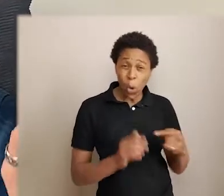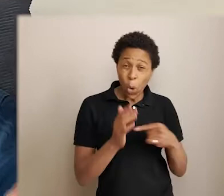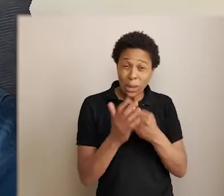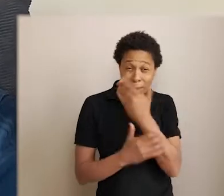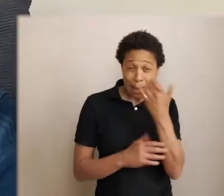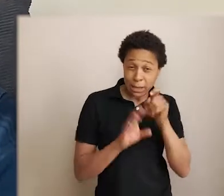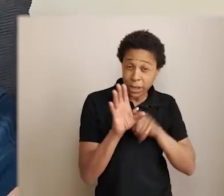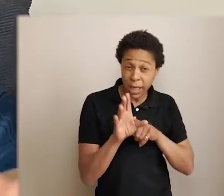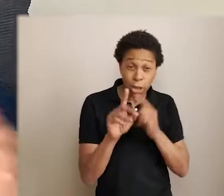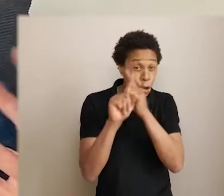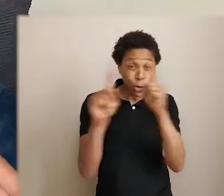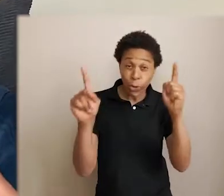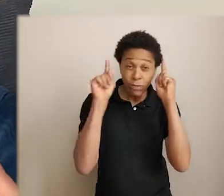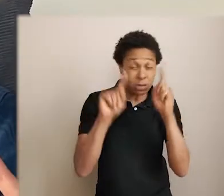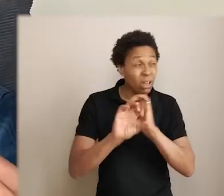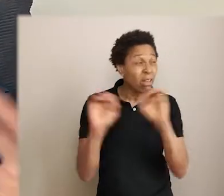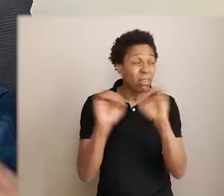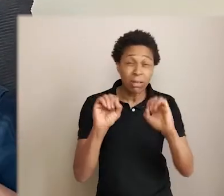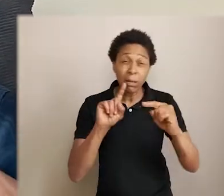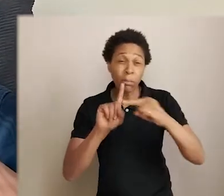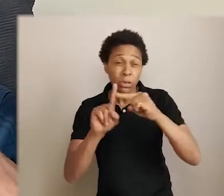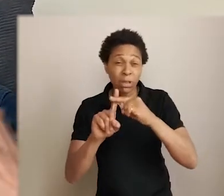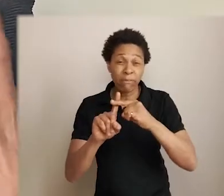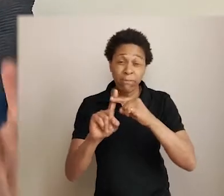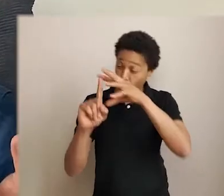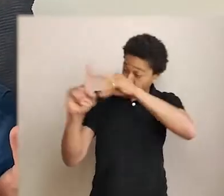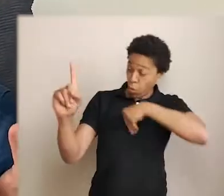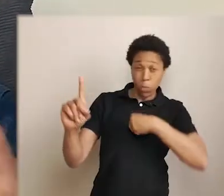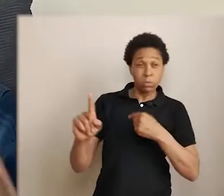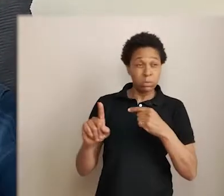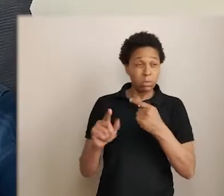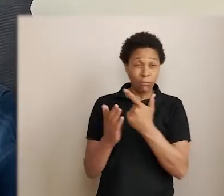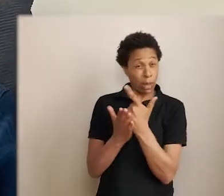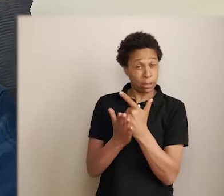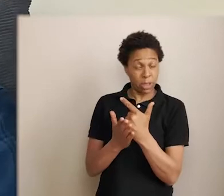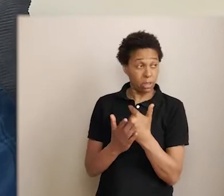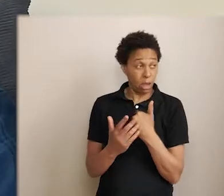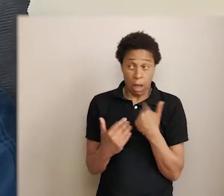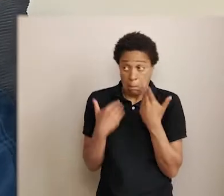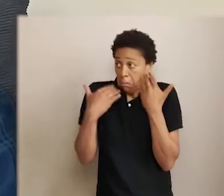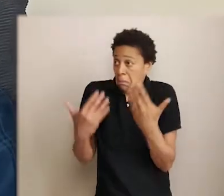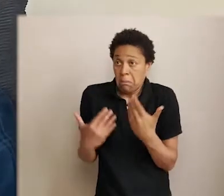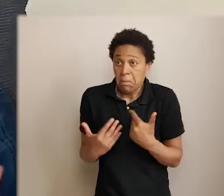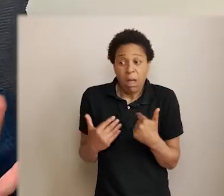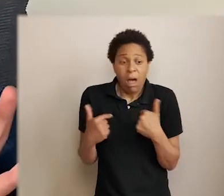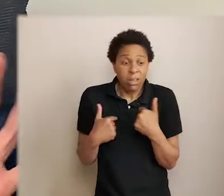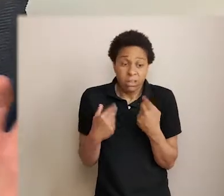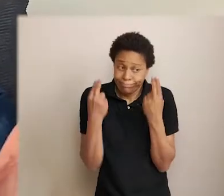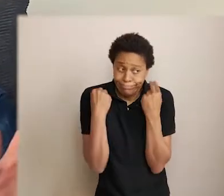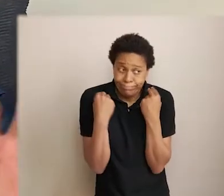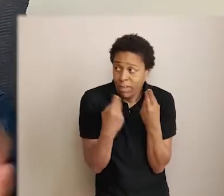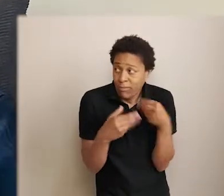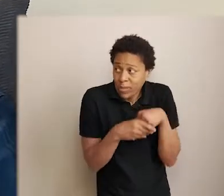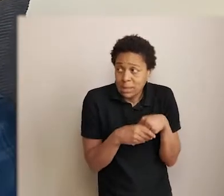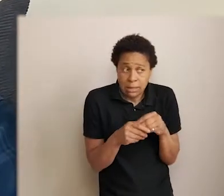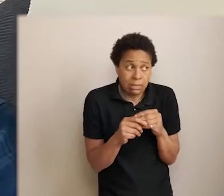university, or I wasn't aware enough of myself to search them out. I conformed to society, going out, as my